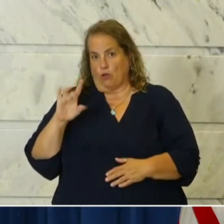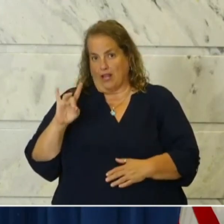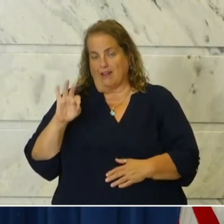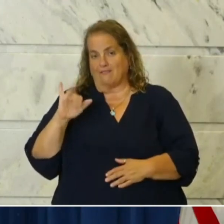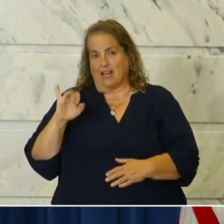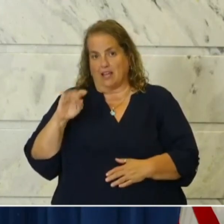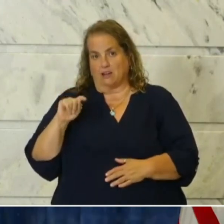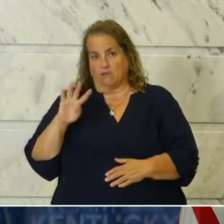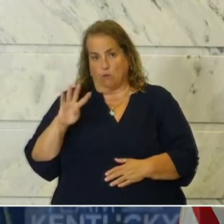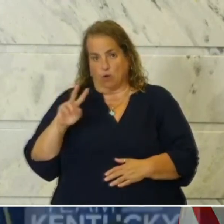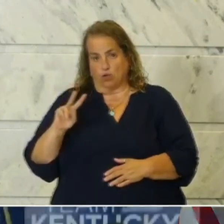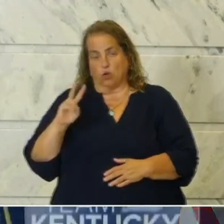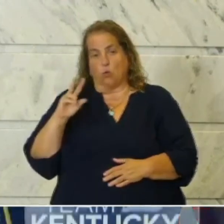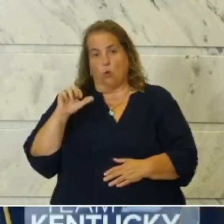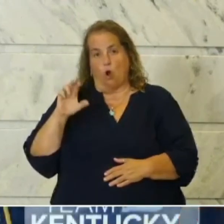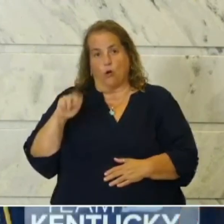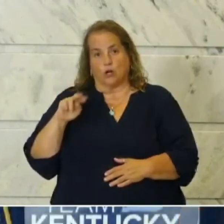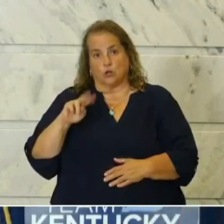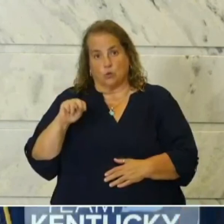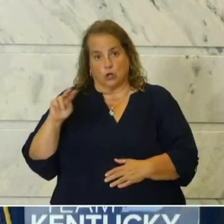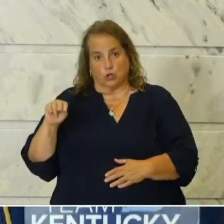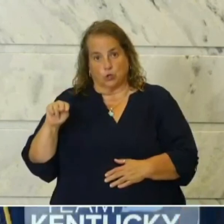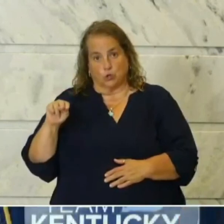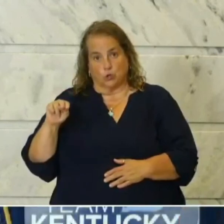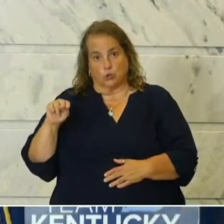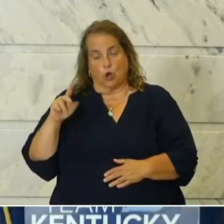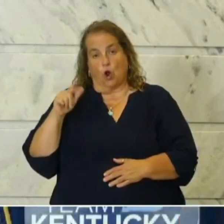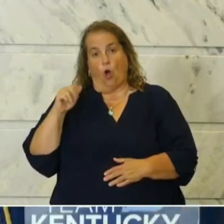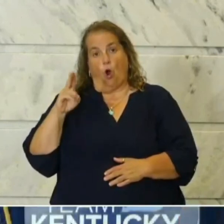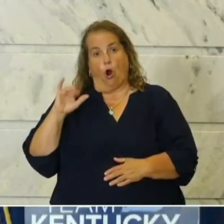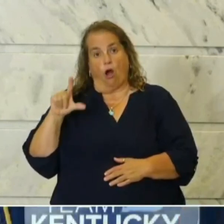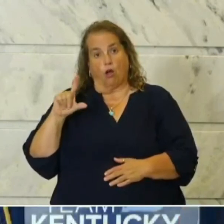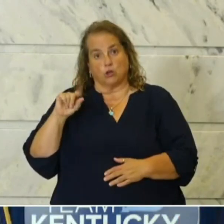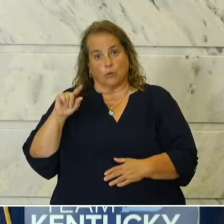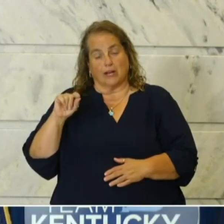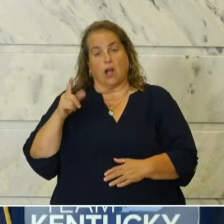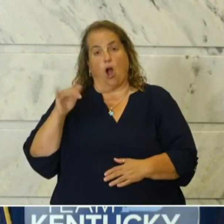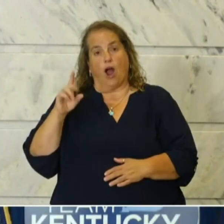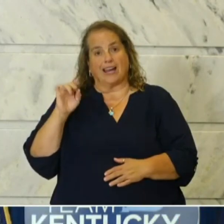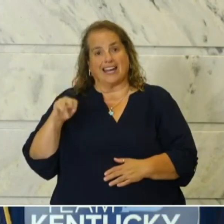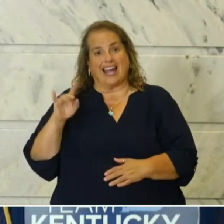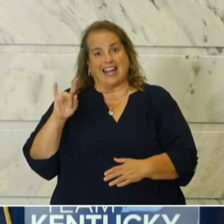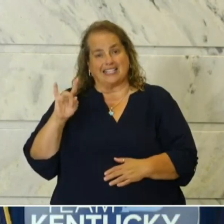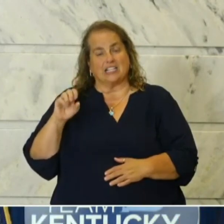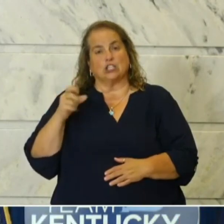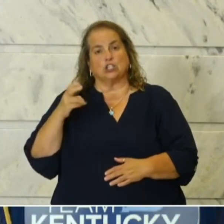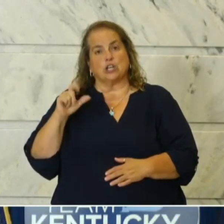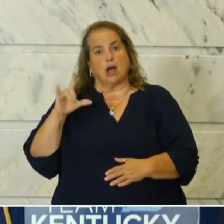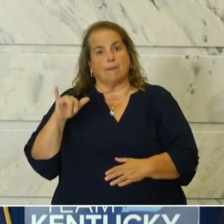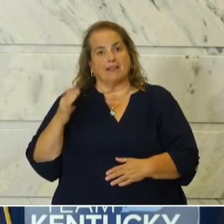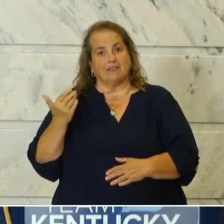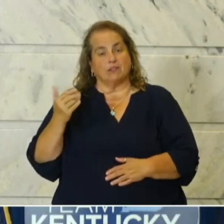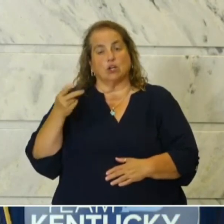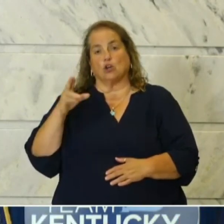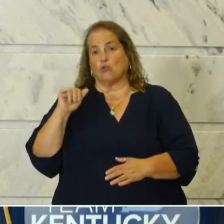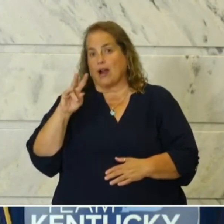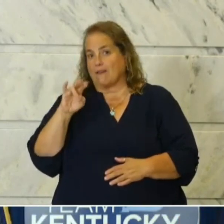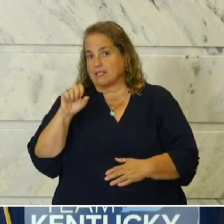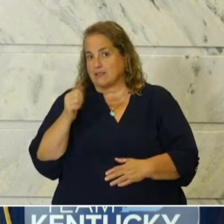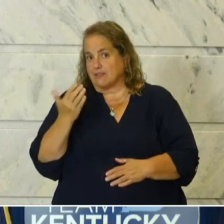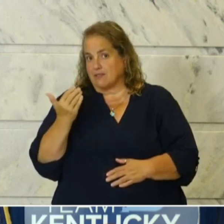Fayette 42, Warren 22, Laurel 20, Hardin 18, Shelby 15, Grace